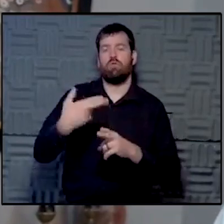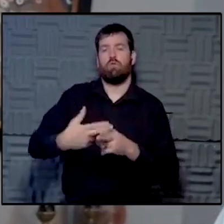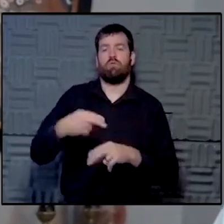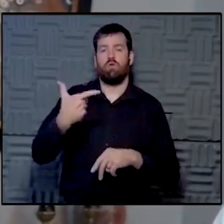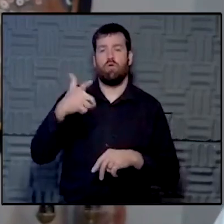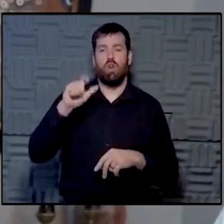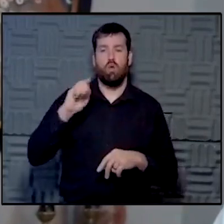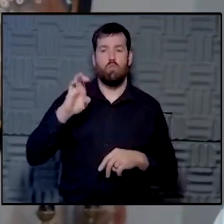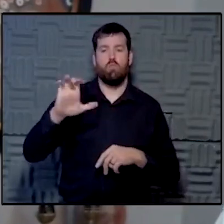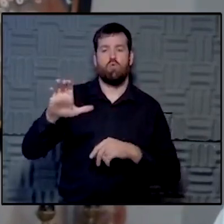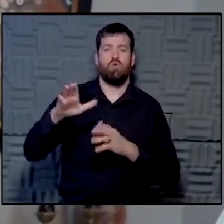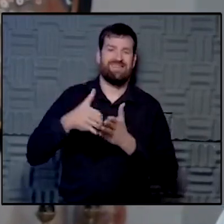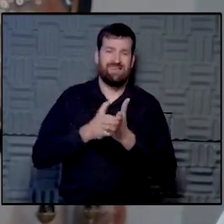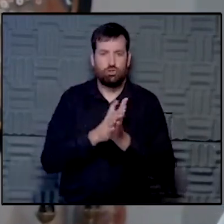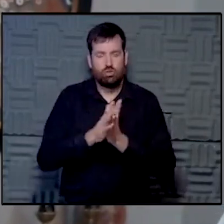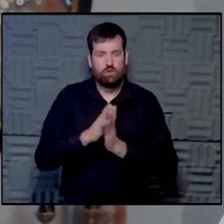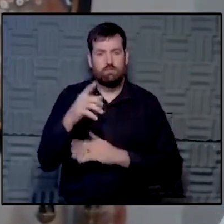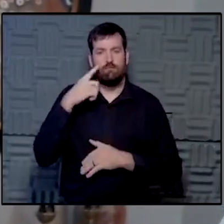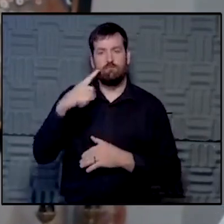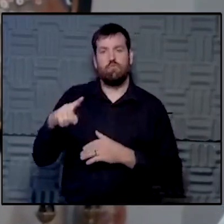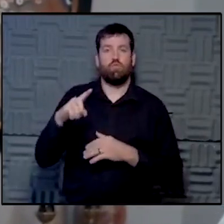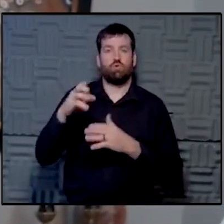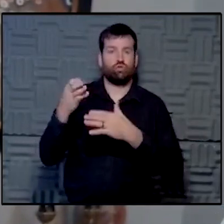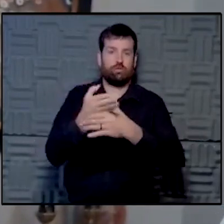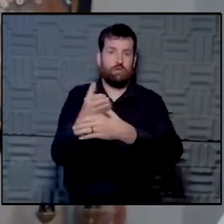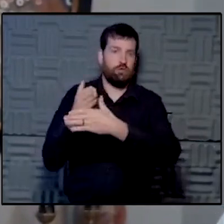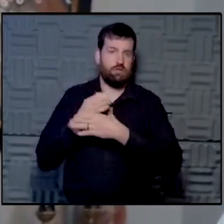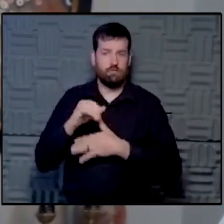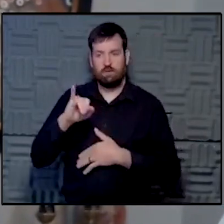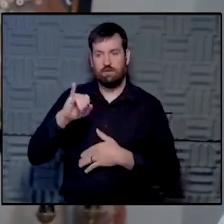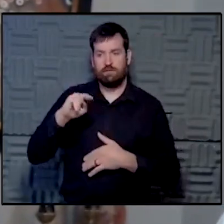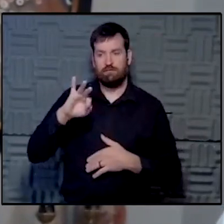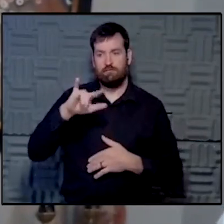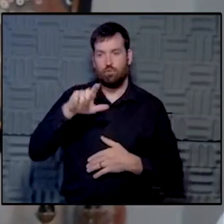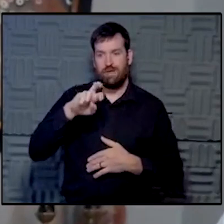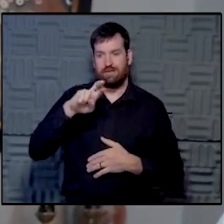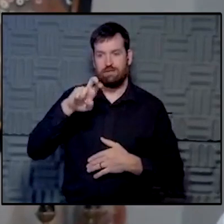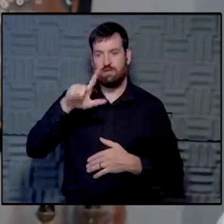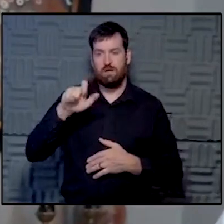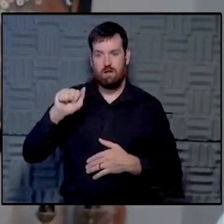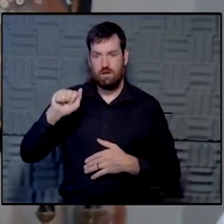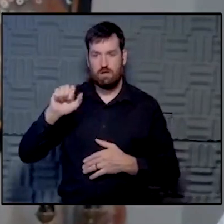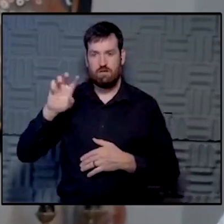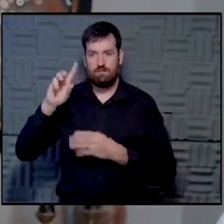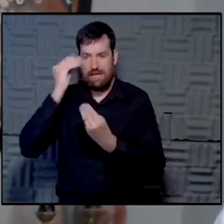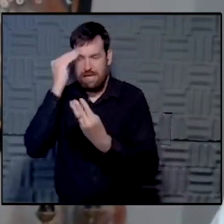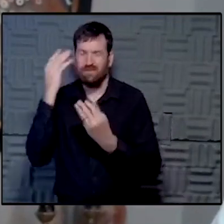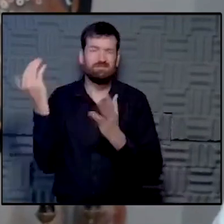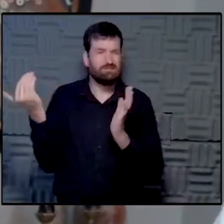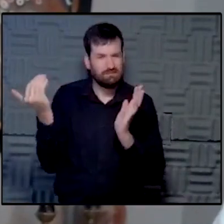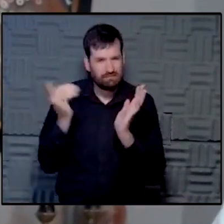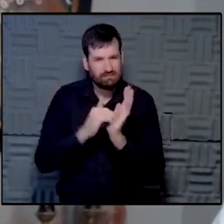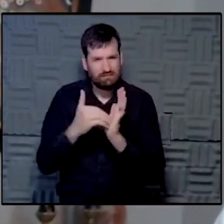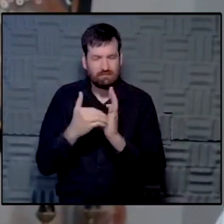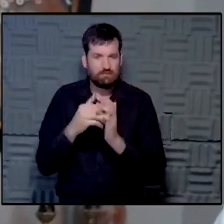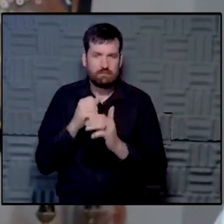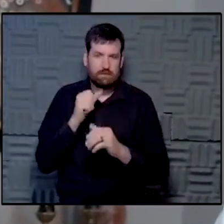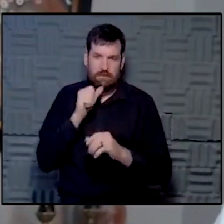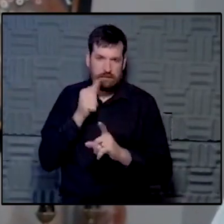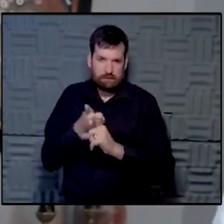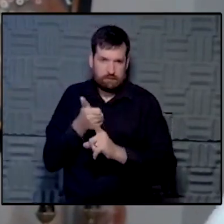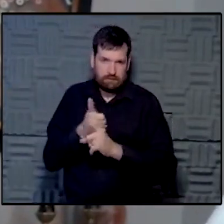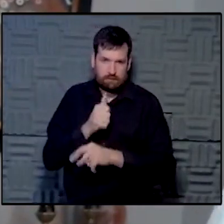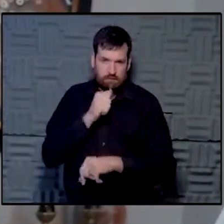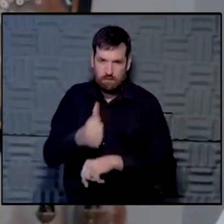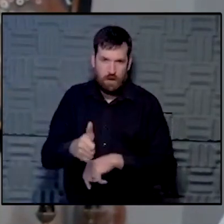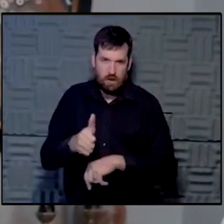on Sharing of Avian Influenza Data. Now, granted, COVID-19 isn't an influenza, but we're doing genomic sequencing, and we